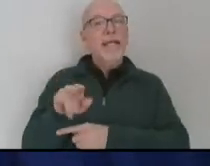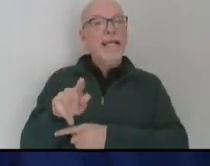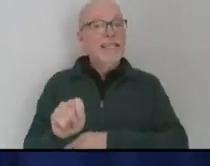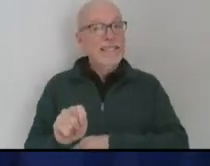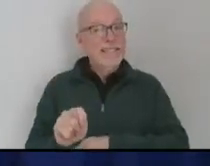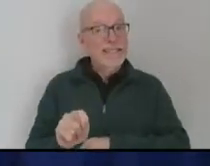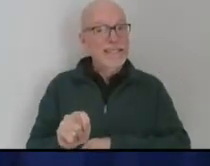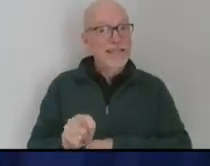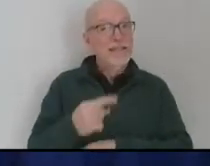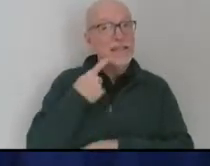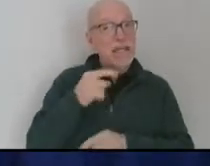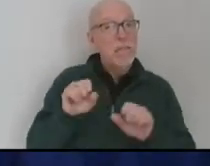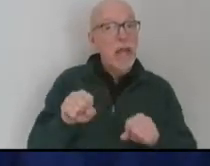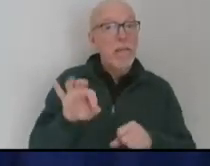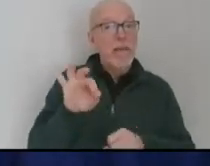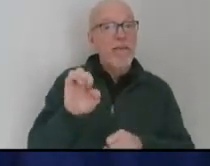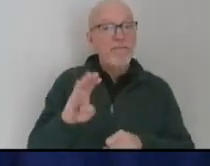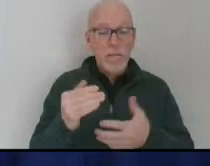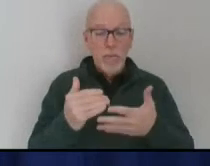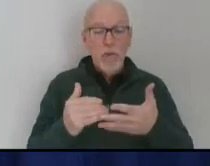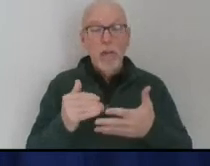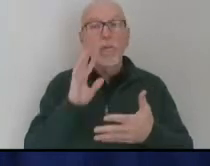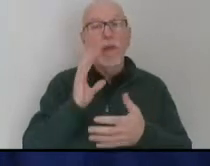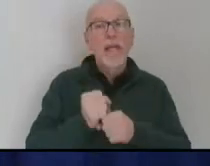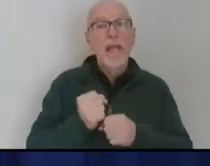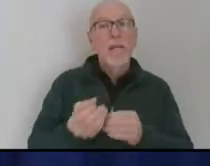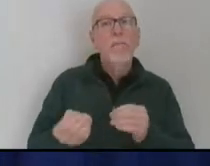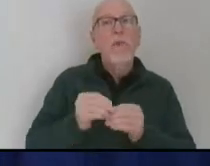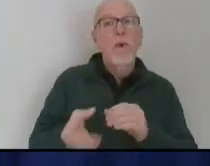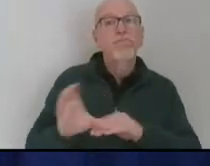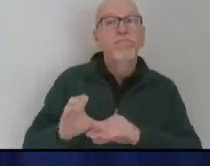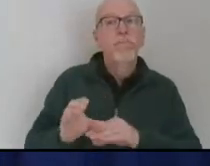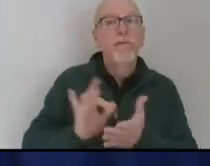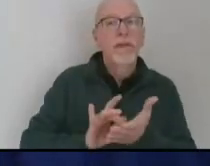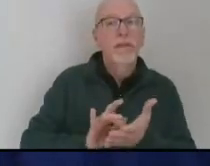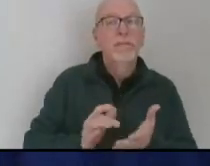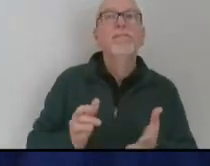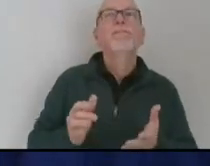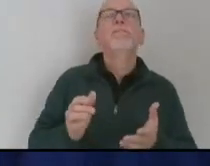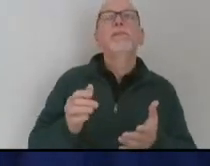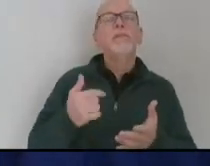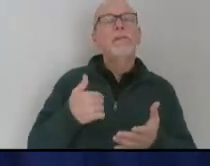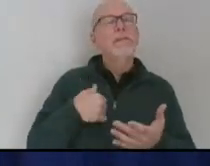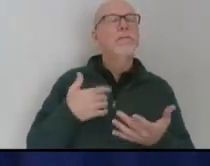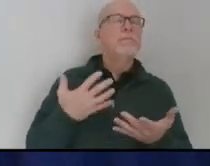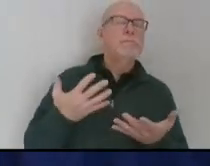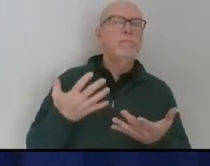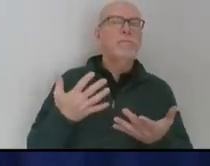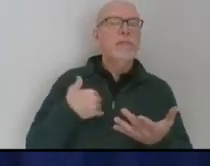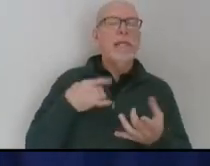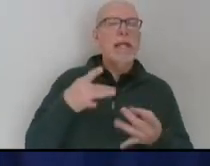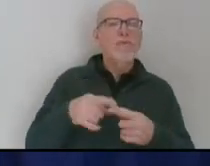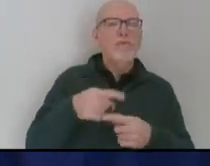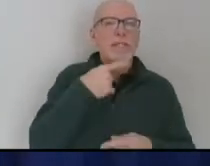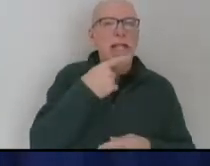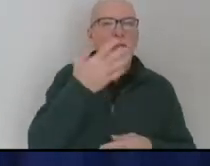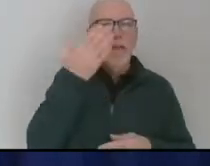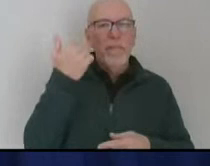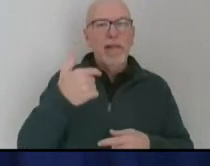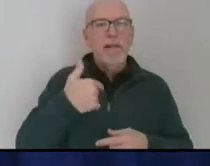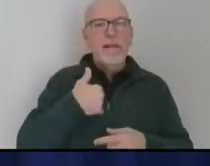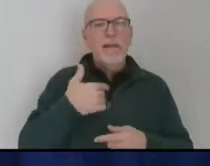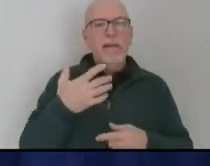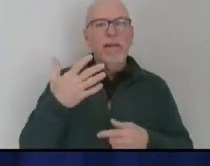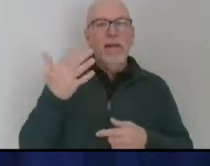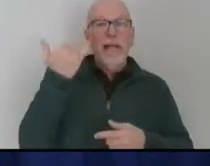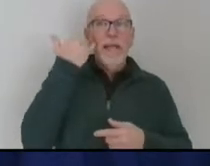could be in early February receiving more vaccine. I hesitate to even say that because I've become a bird in the hand woman.